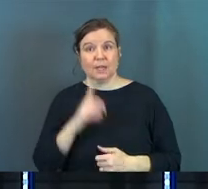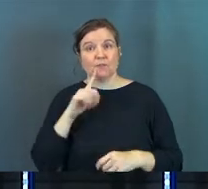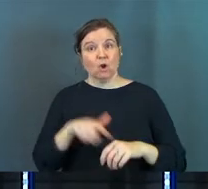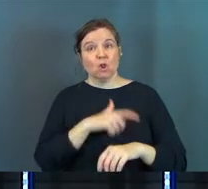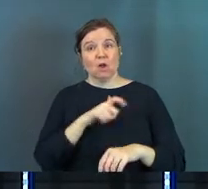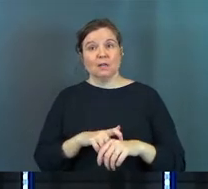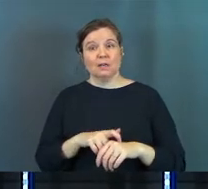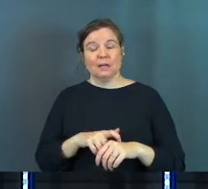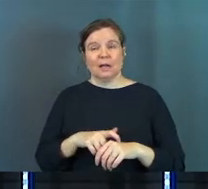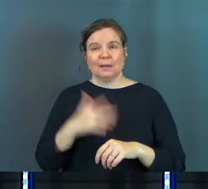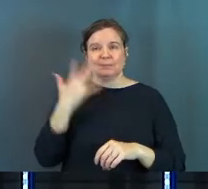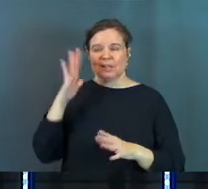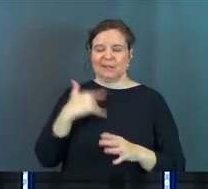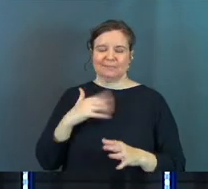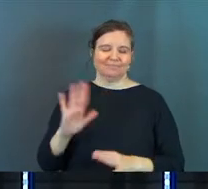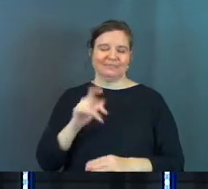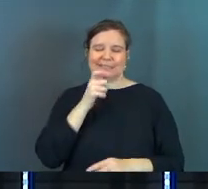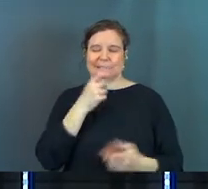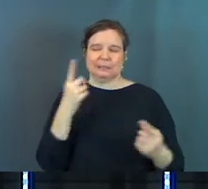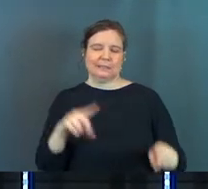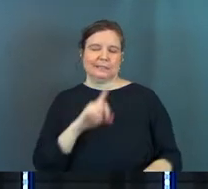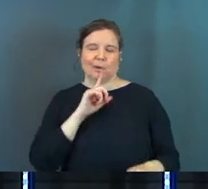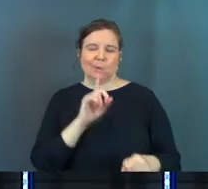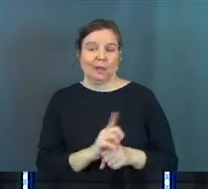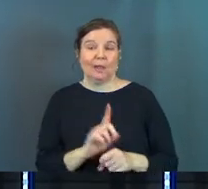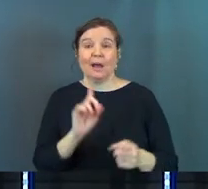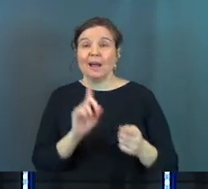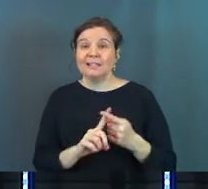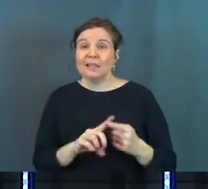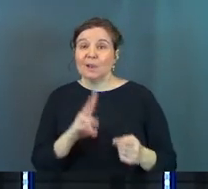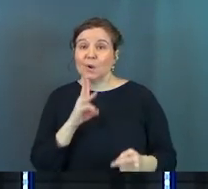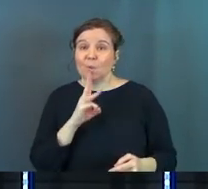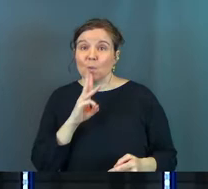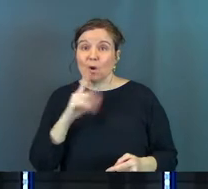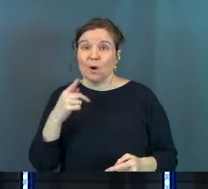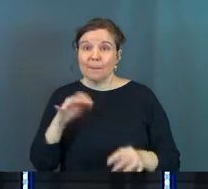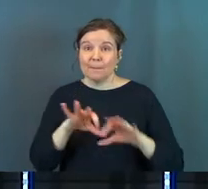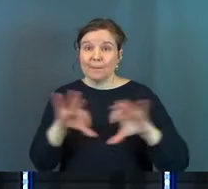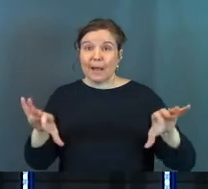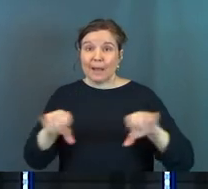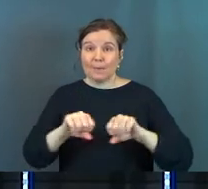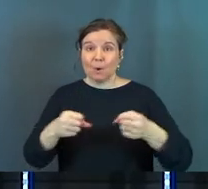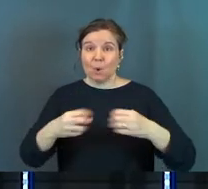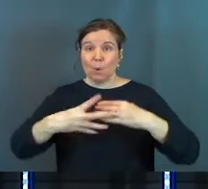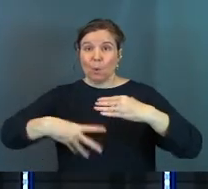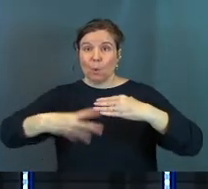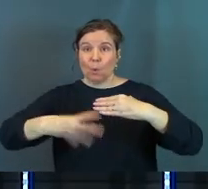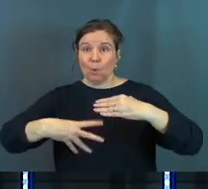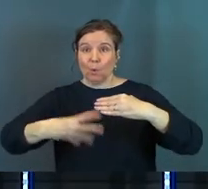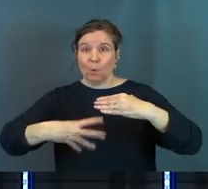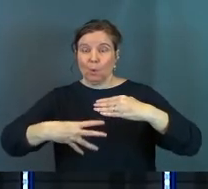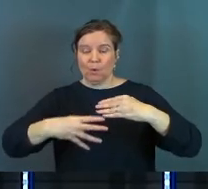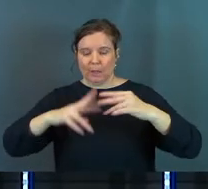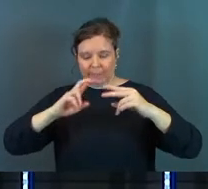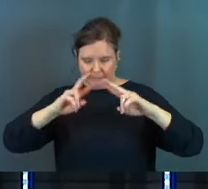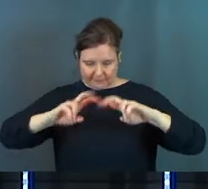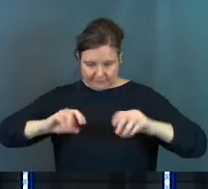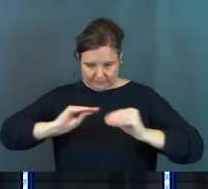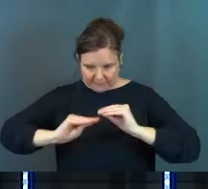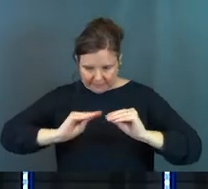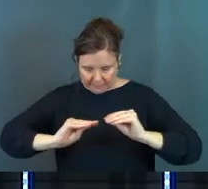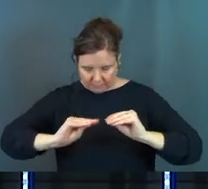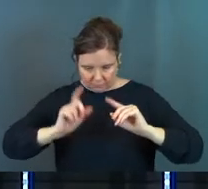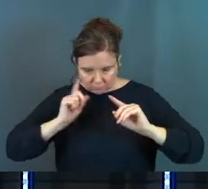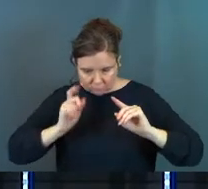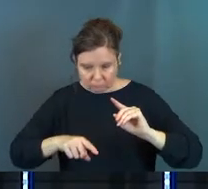for a long time, scholars are like, no, it doesn't exist. Until a water pipe broke, and they went down to fix it,